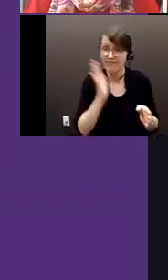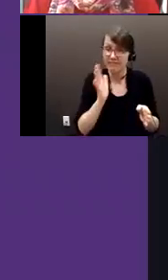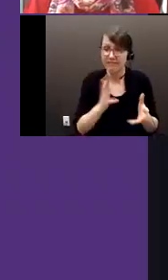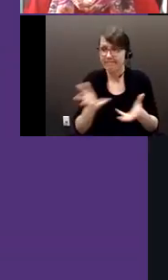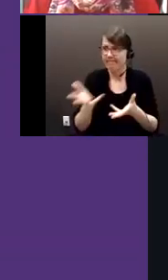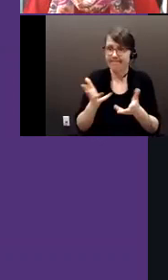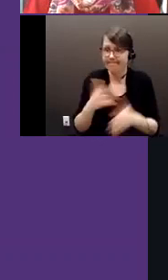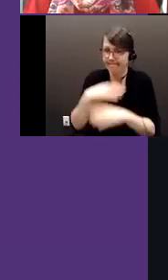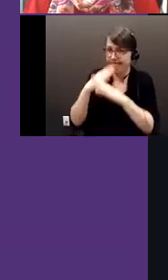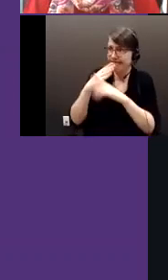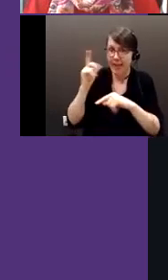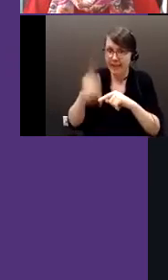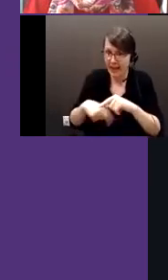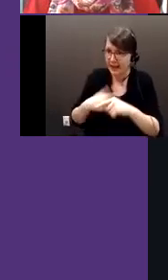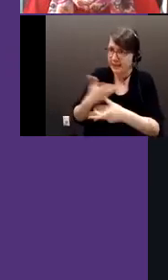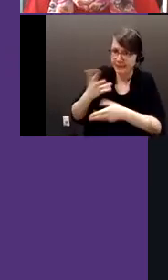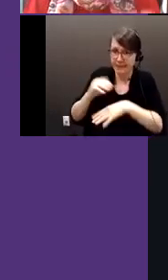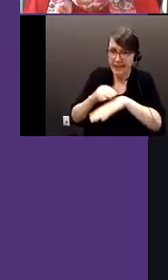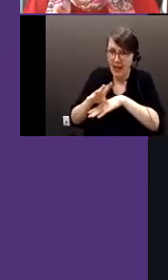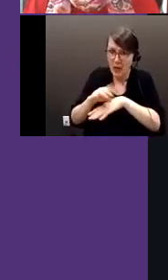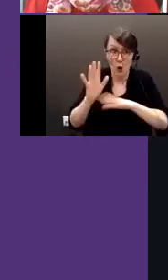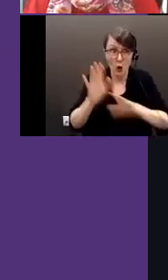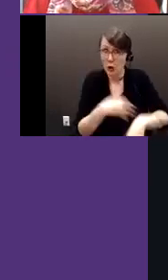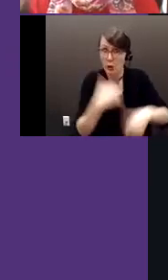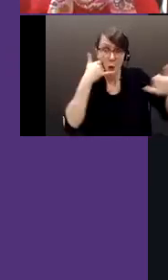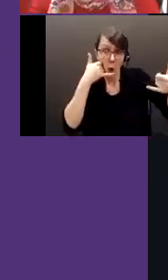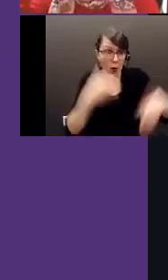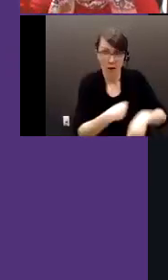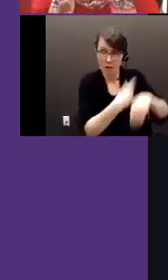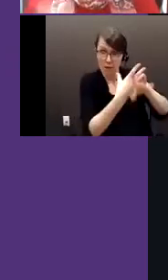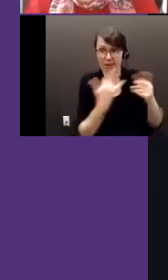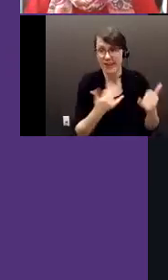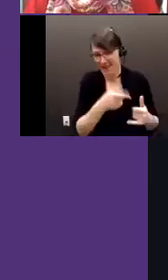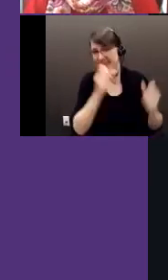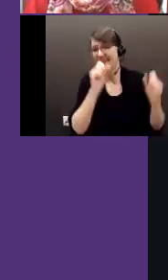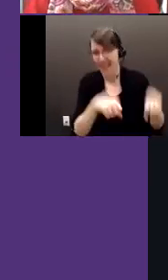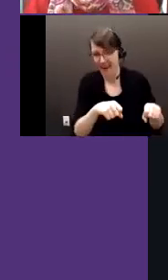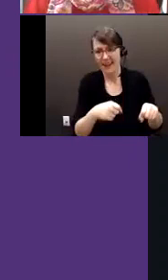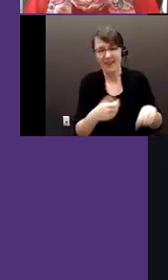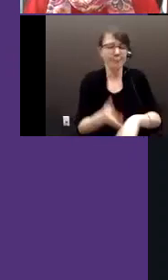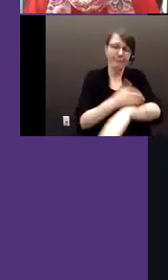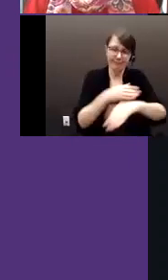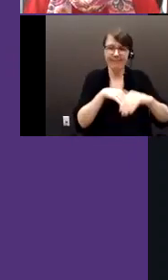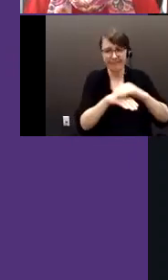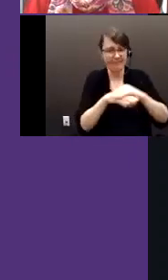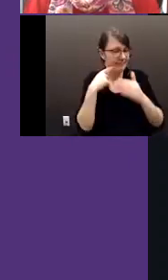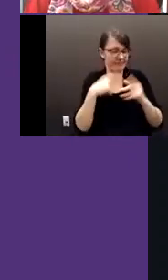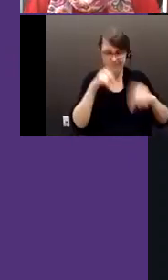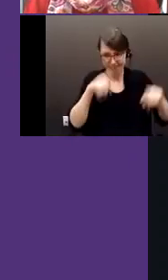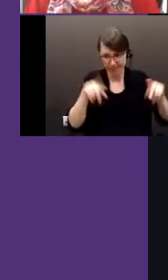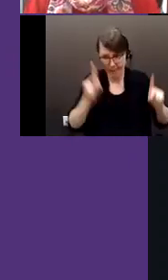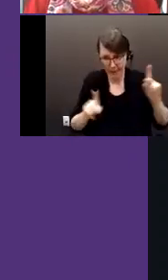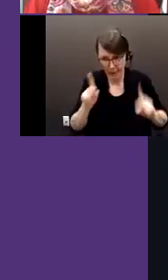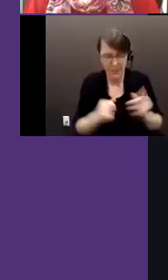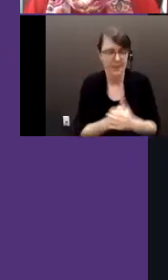services previously. We do a lot of public education. As I said, we do a number of different things. We take part